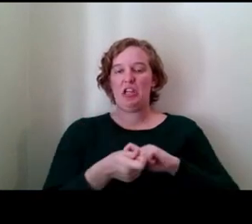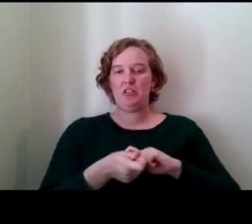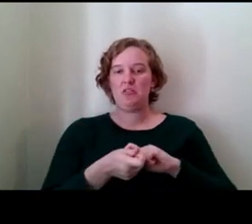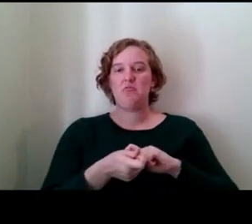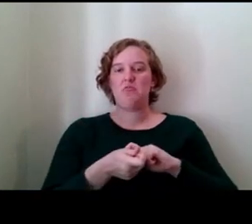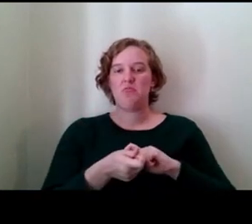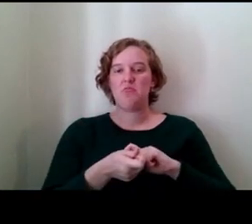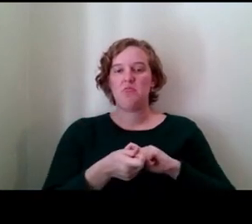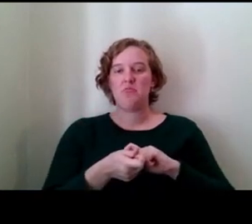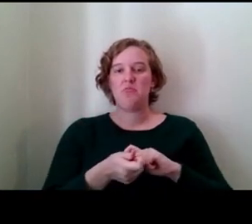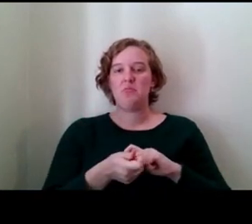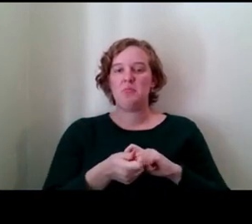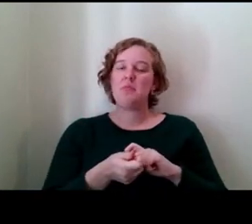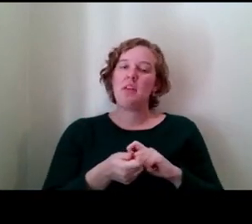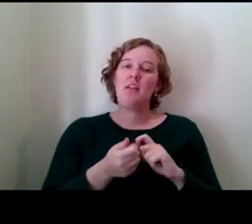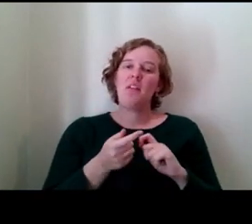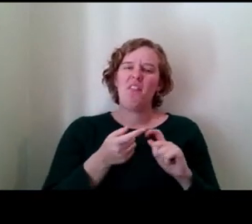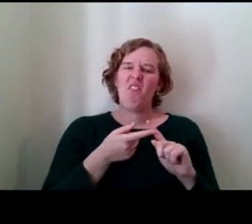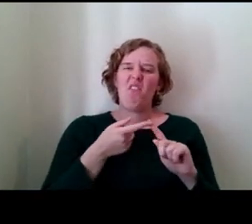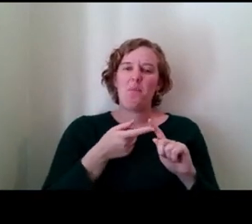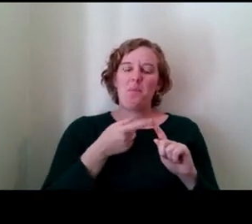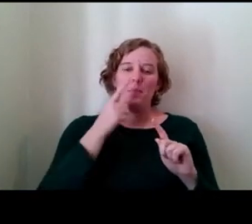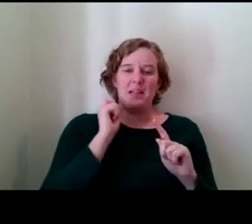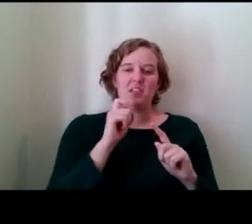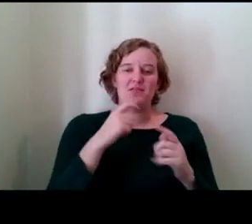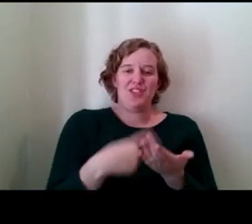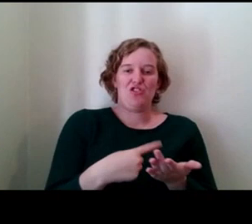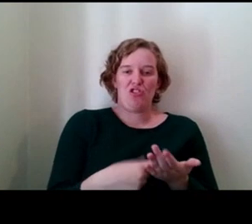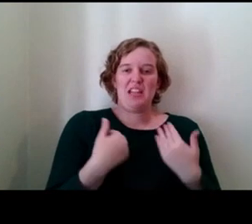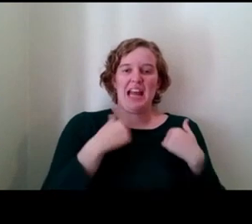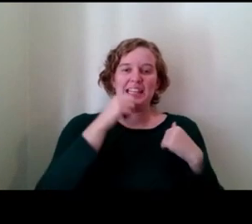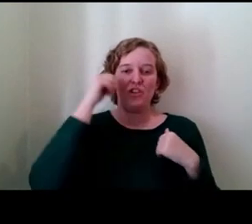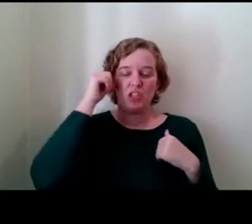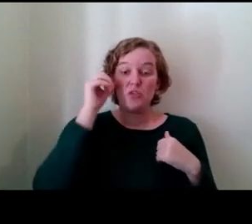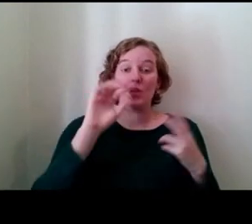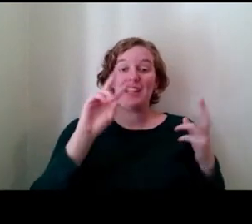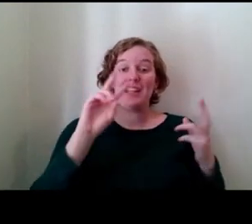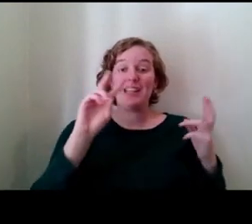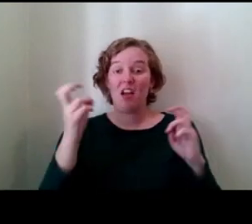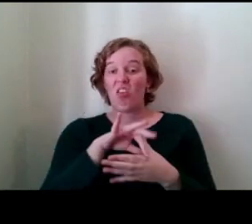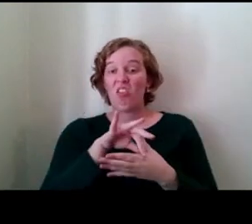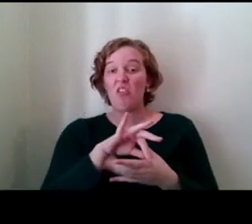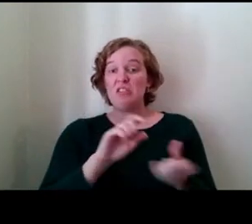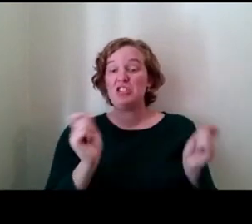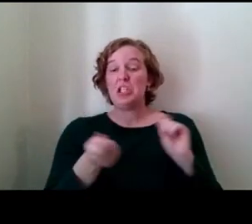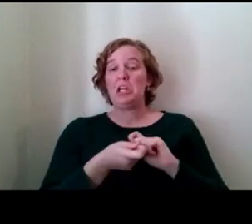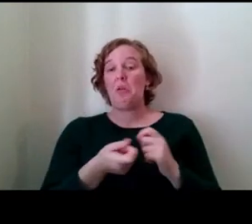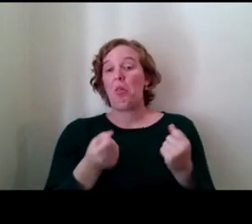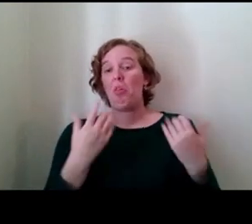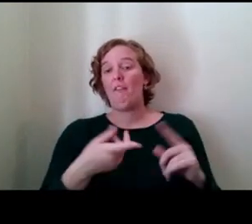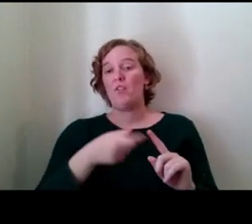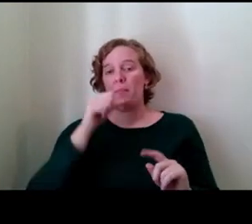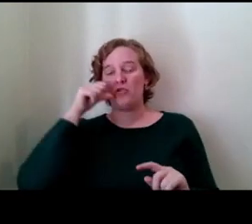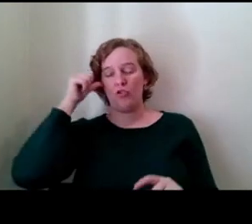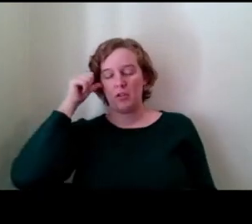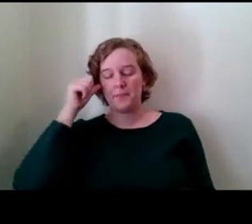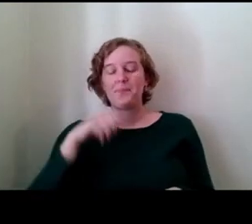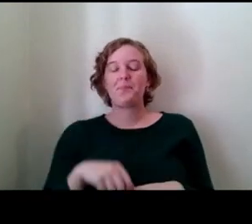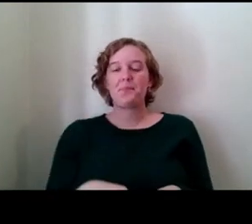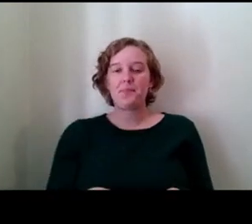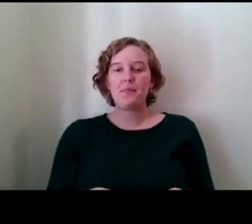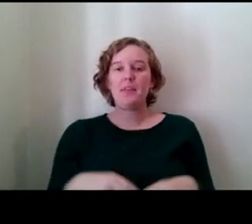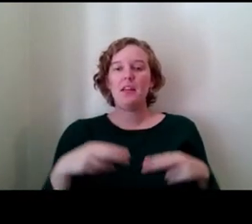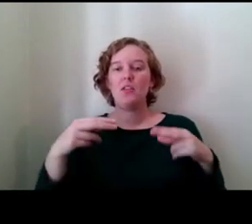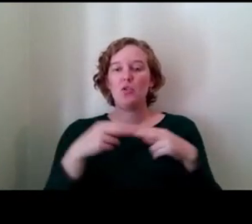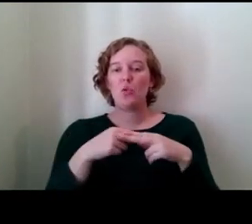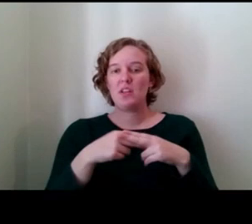on some of the great discussions we had yesterday, and obviously not just the title, but the content of my talk changed quite a bit. So the slides